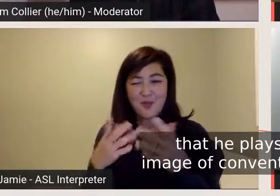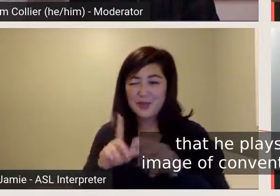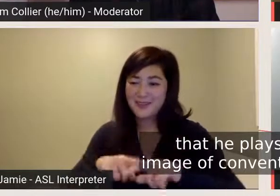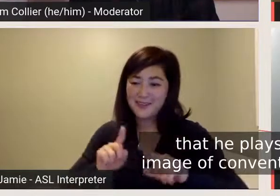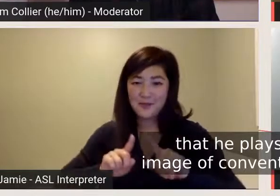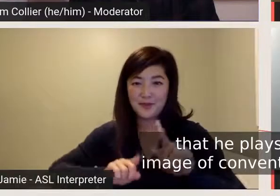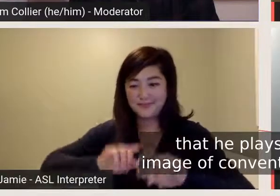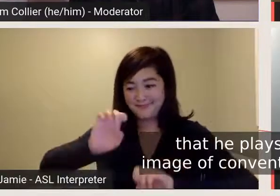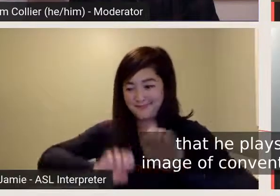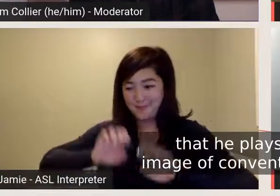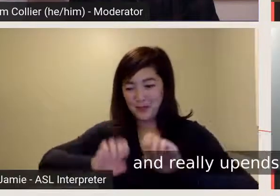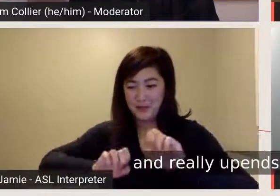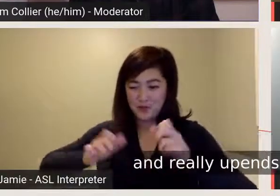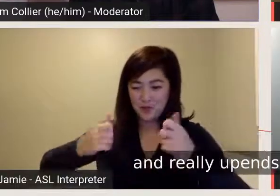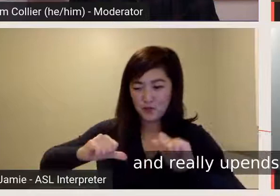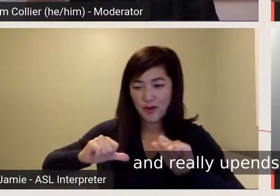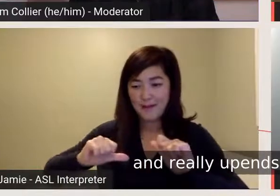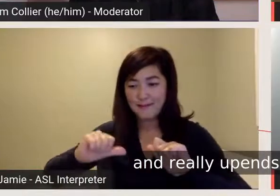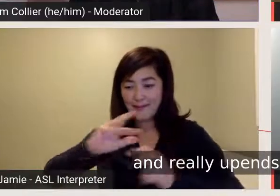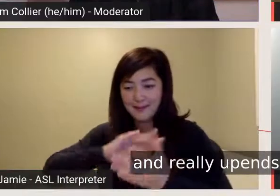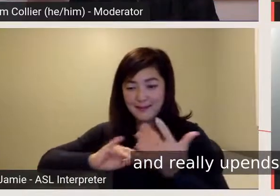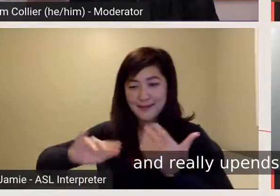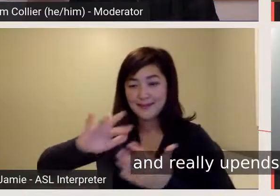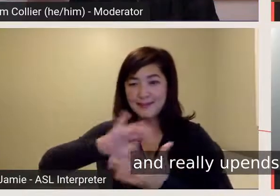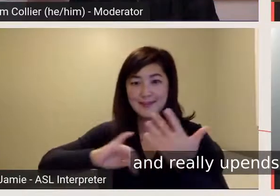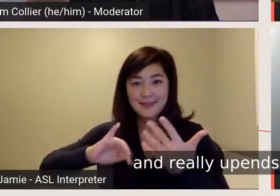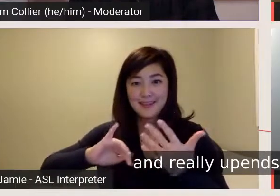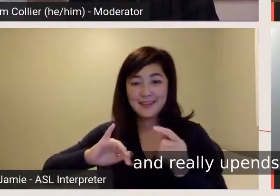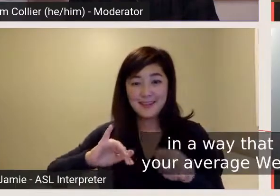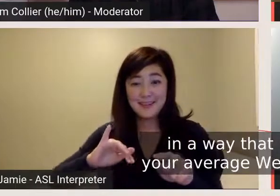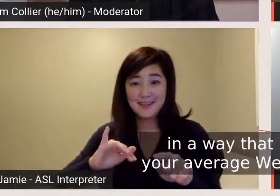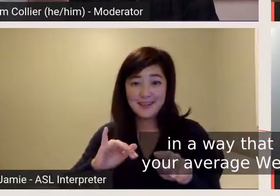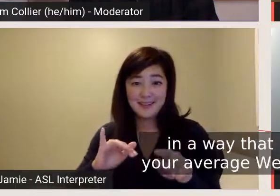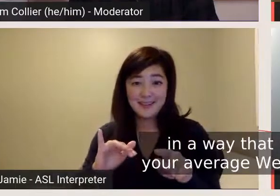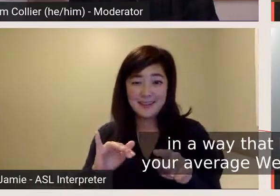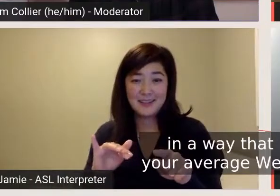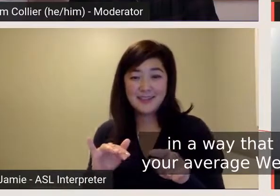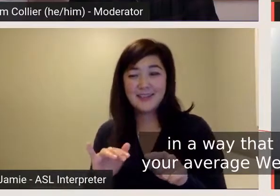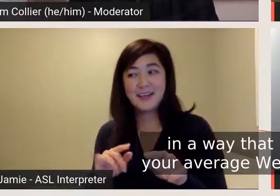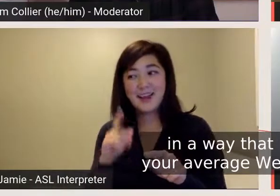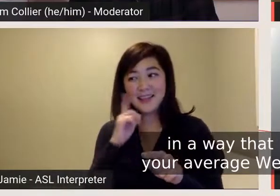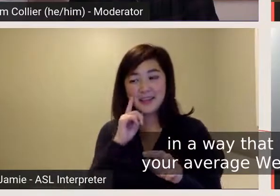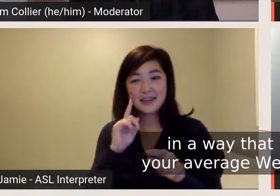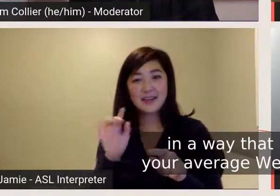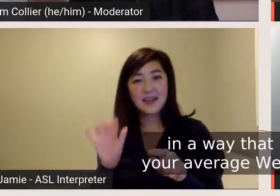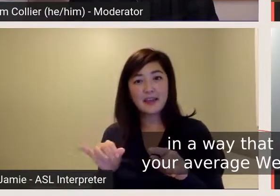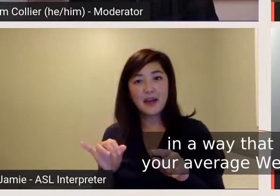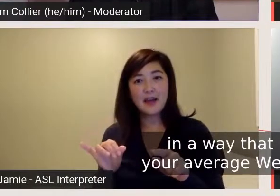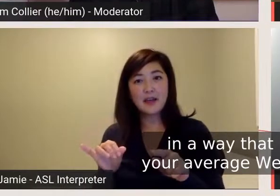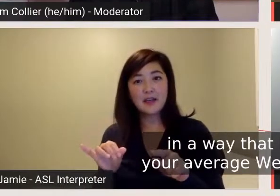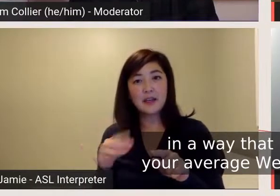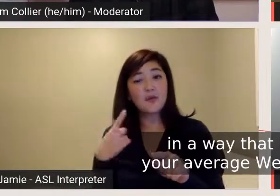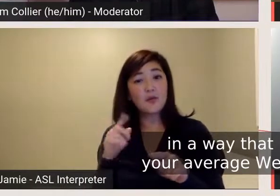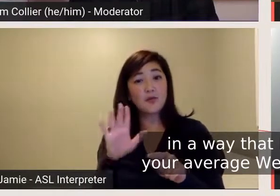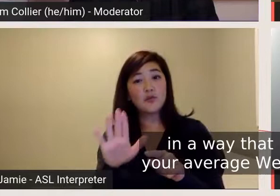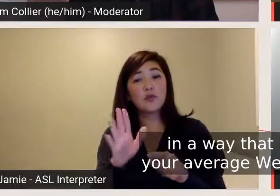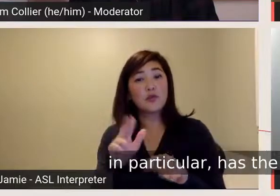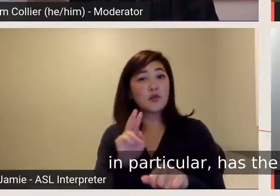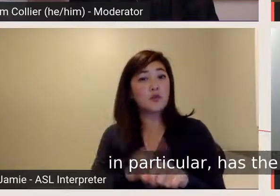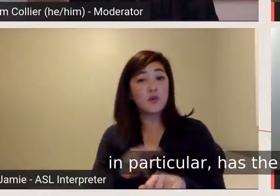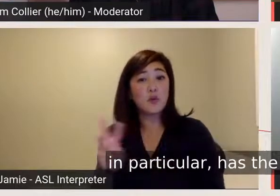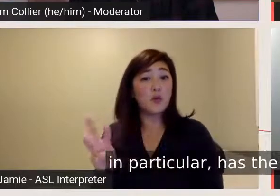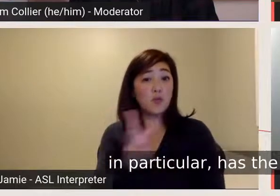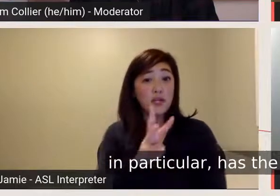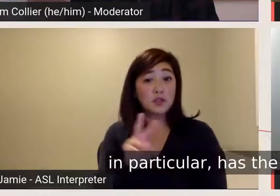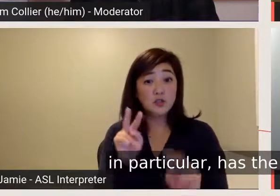of conventional cinema and really upends it on its head in a way that I think for your average Western viewer